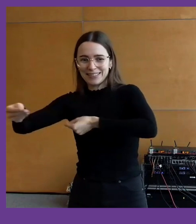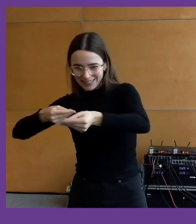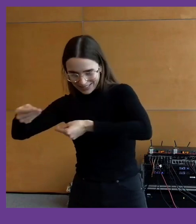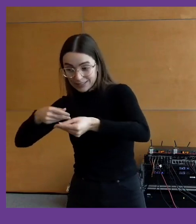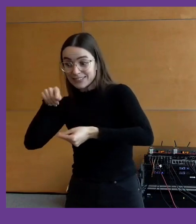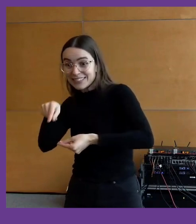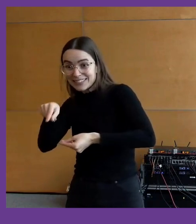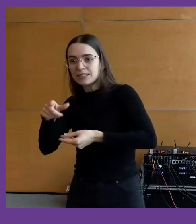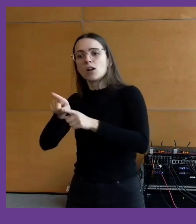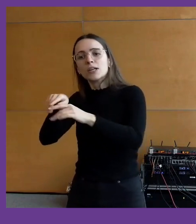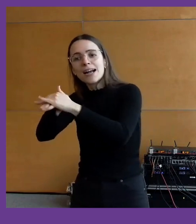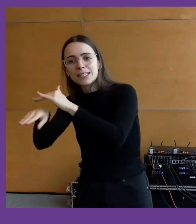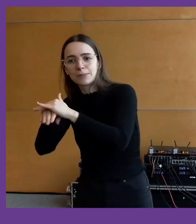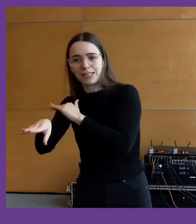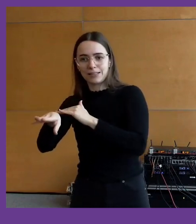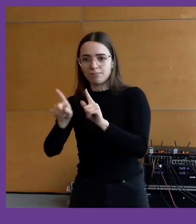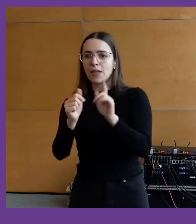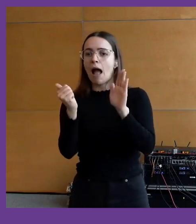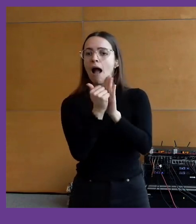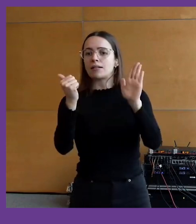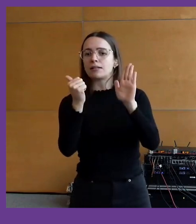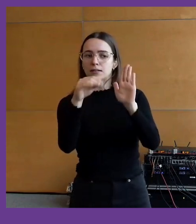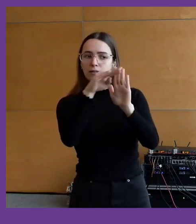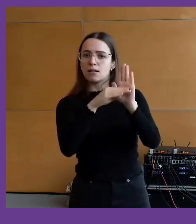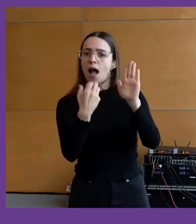directive, will be applicable from June